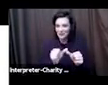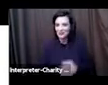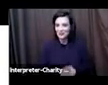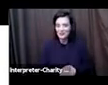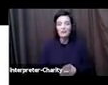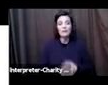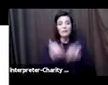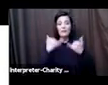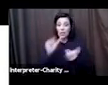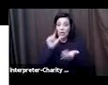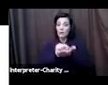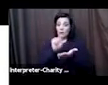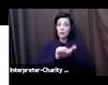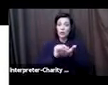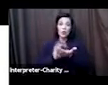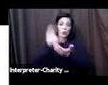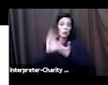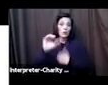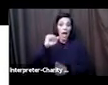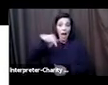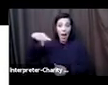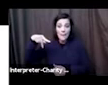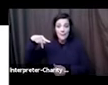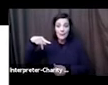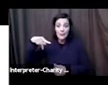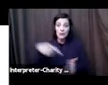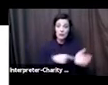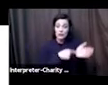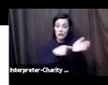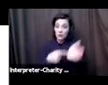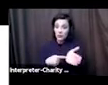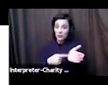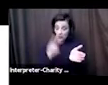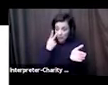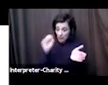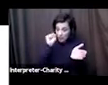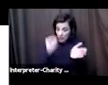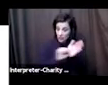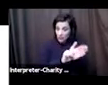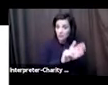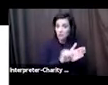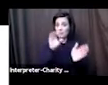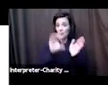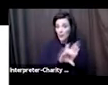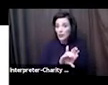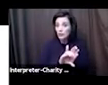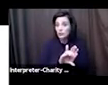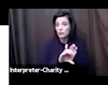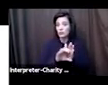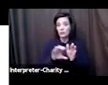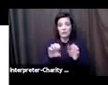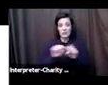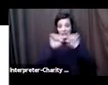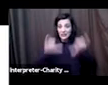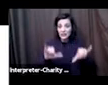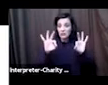of communication apps and then introduce them to children to see if the symbols or maybe the layout of the system might be a good fit.